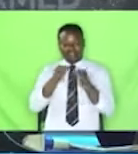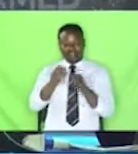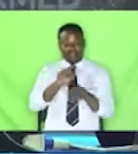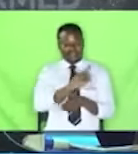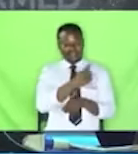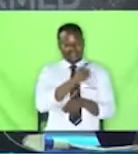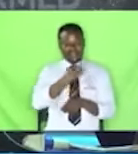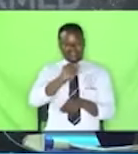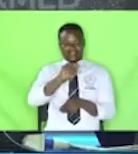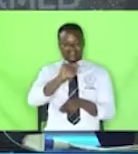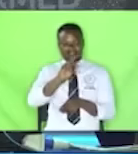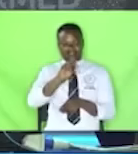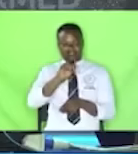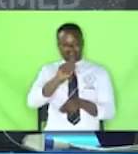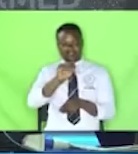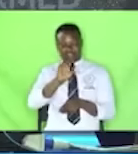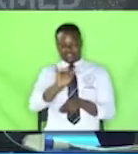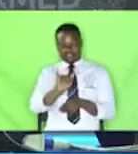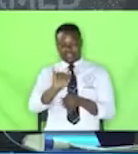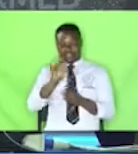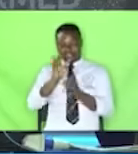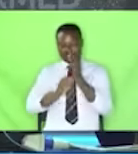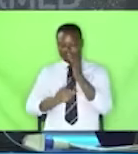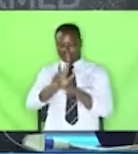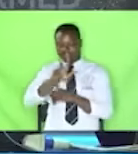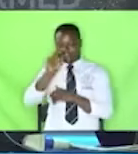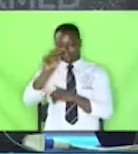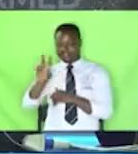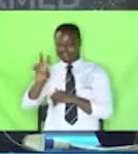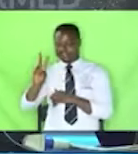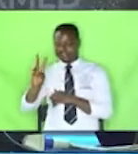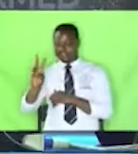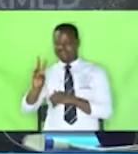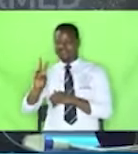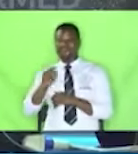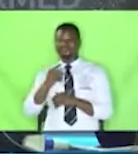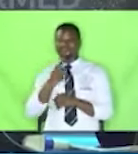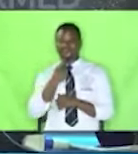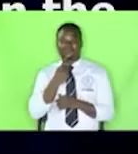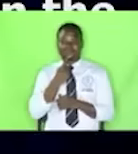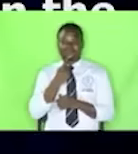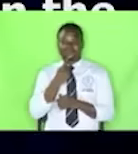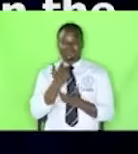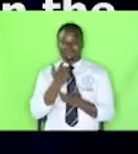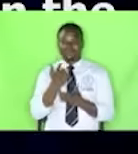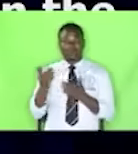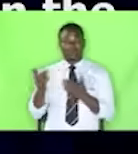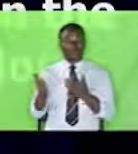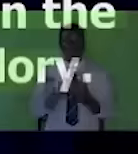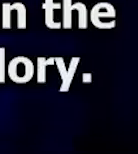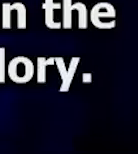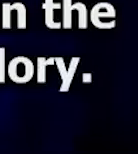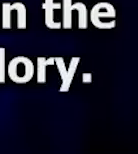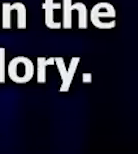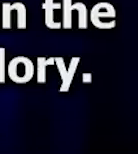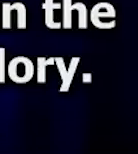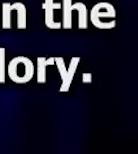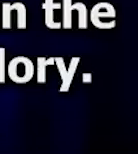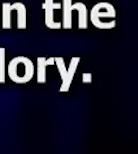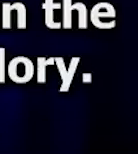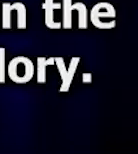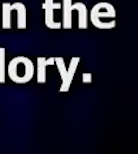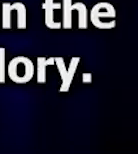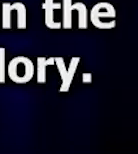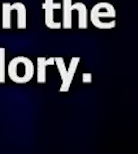16. 1 Timothy 3, 16 says that, beyond all question, the mystery from which